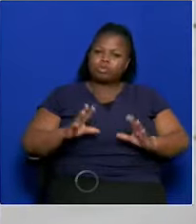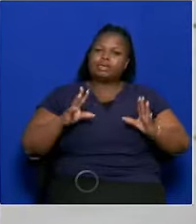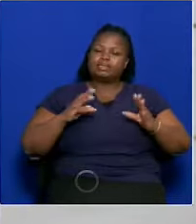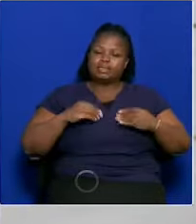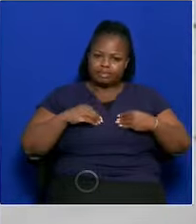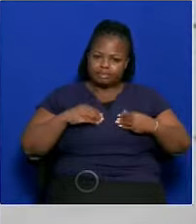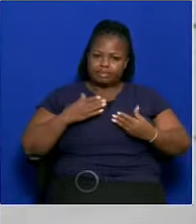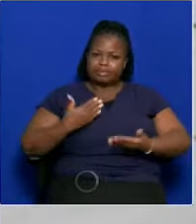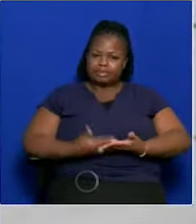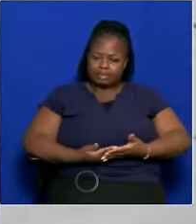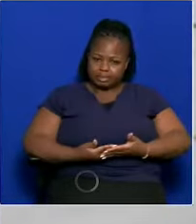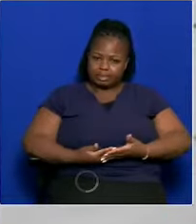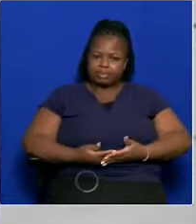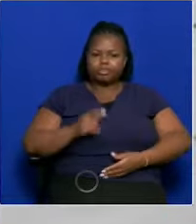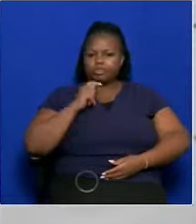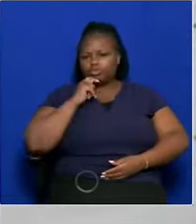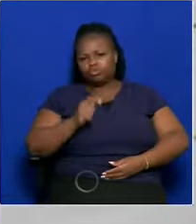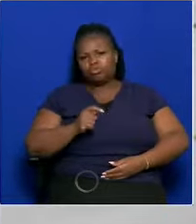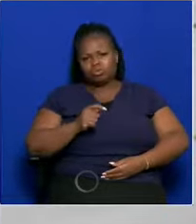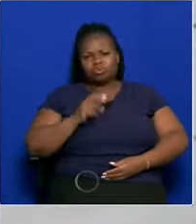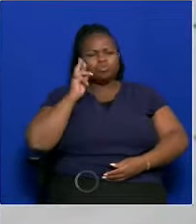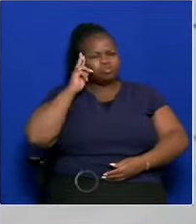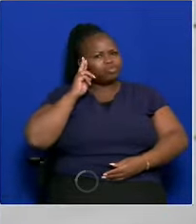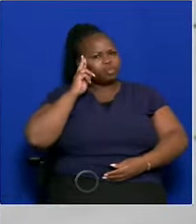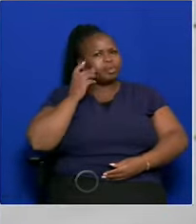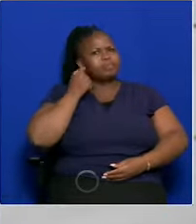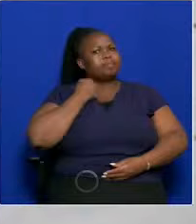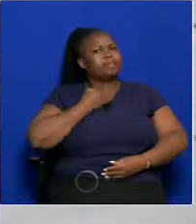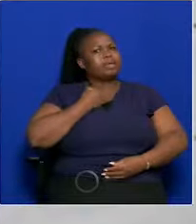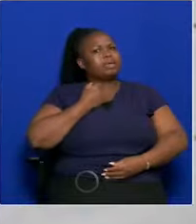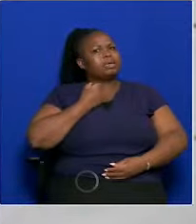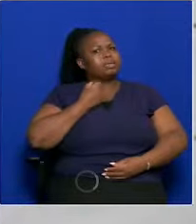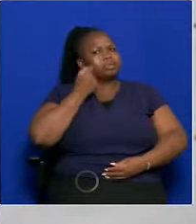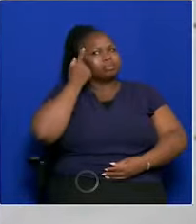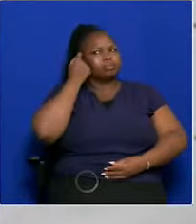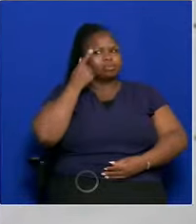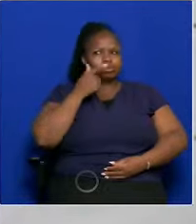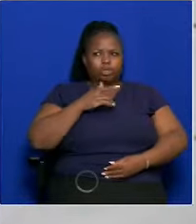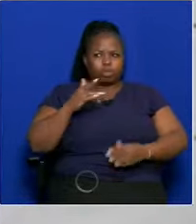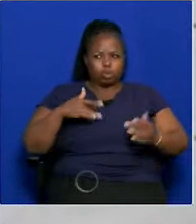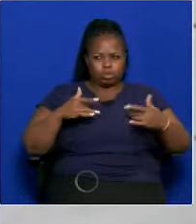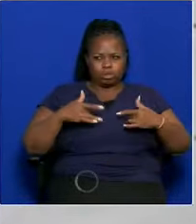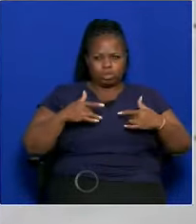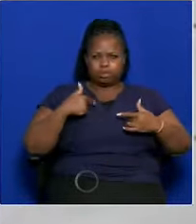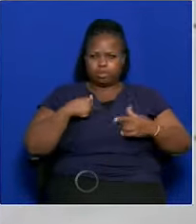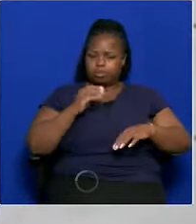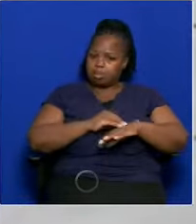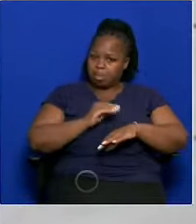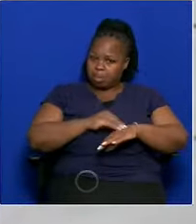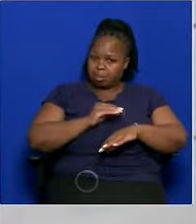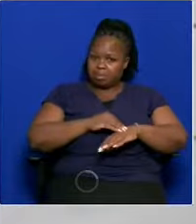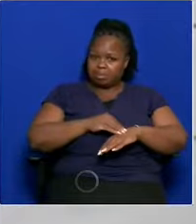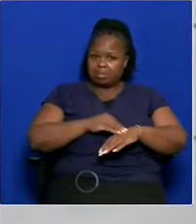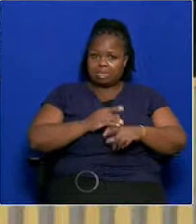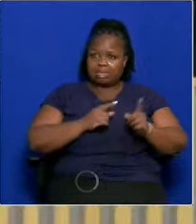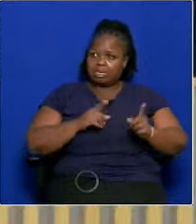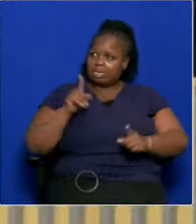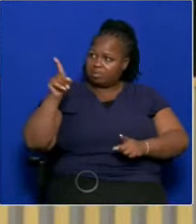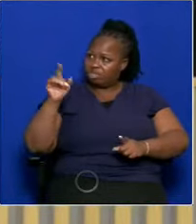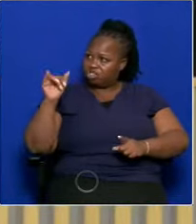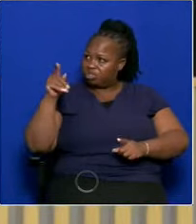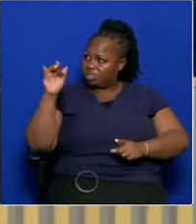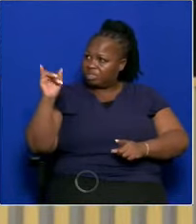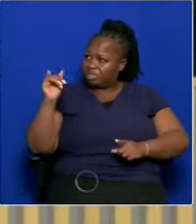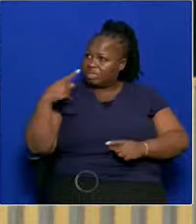it would be reasonable for me to be concerned that I have an issue, I cannot go to General Shibiri about a complaint against